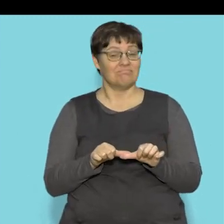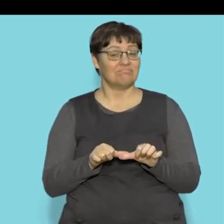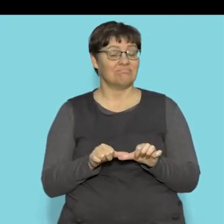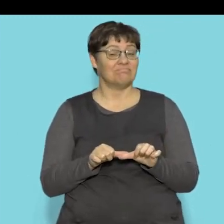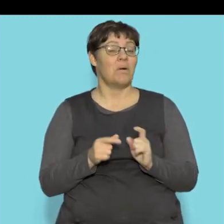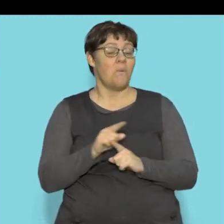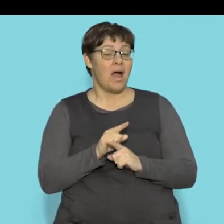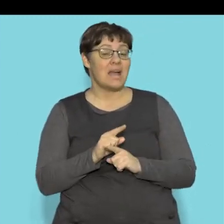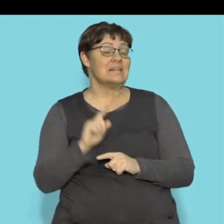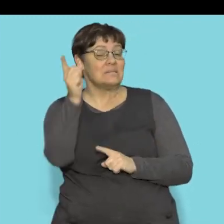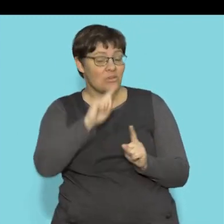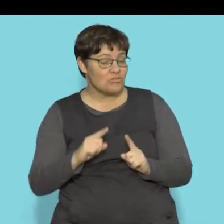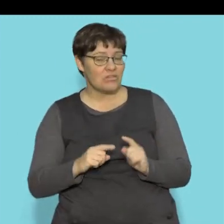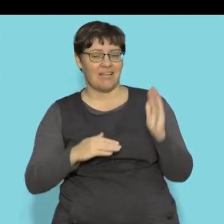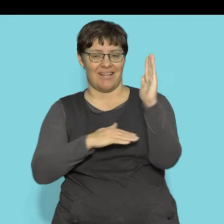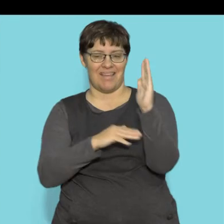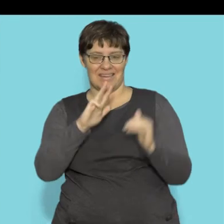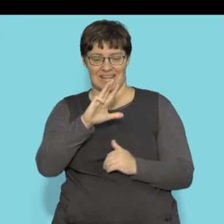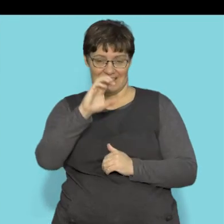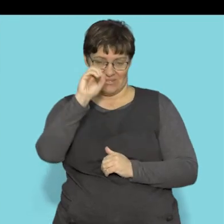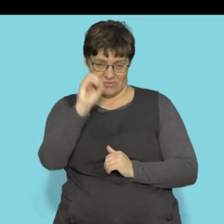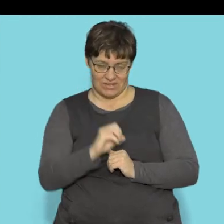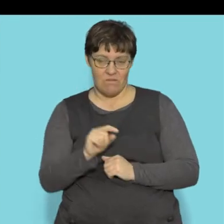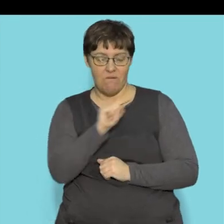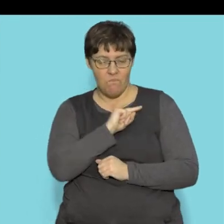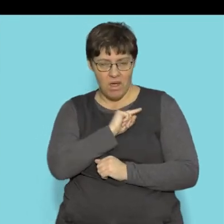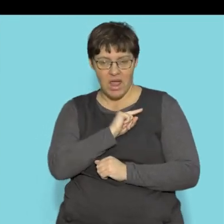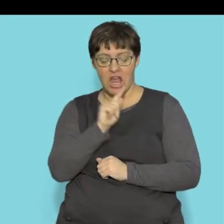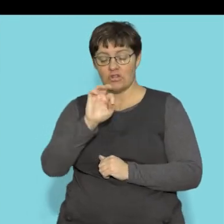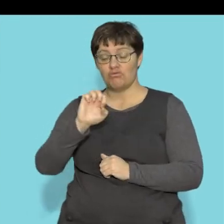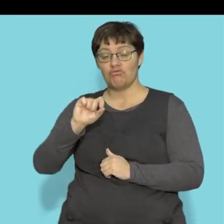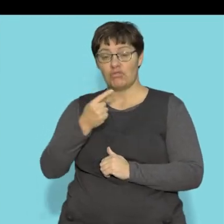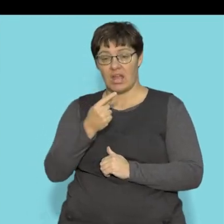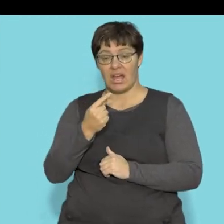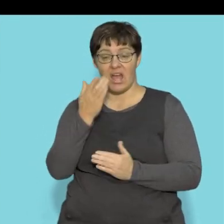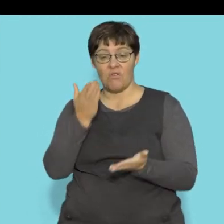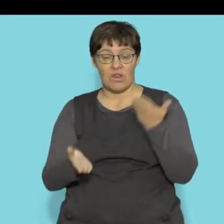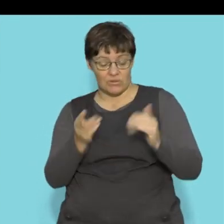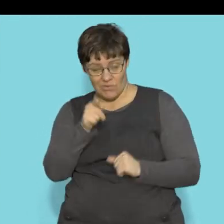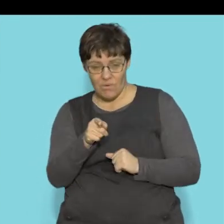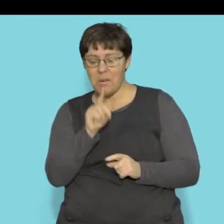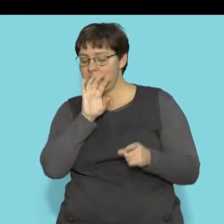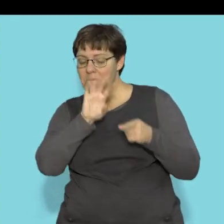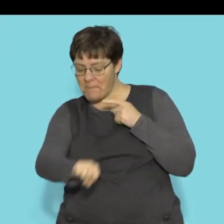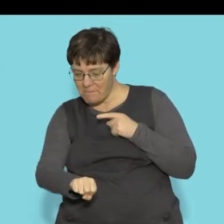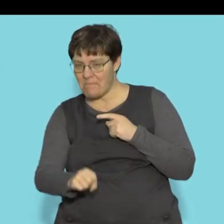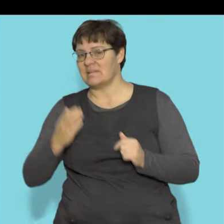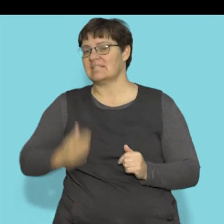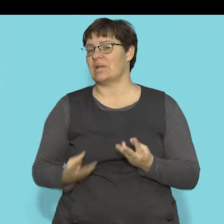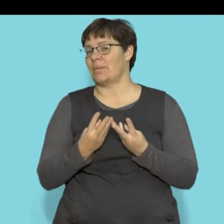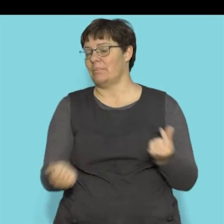with regards to a right-angled triangle, because I know that I can use my trig ratios to find missing